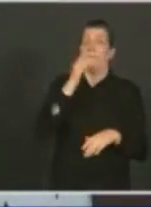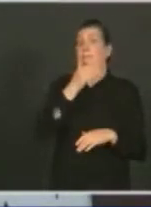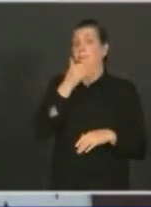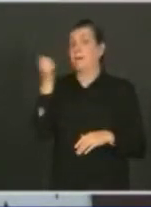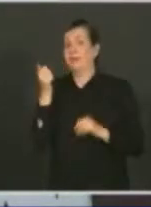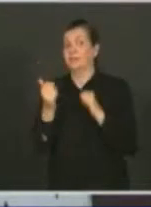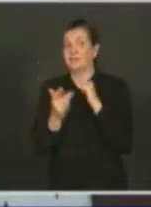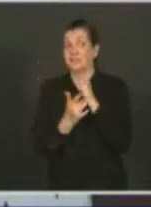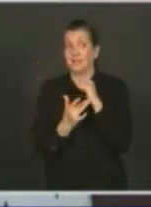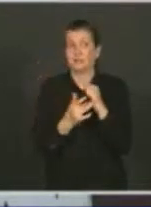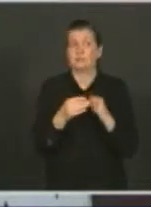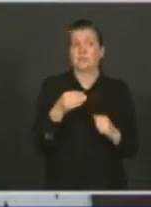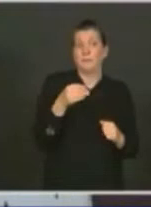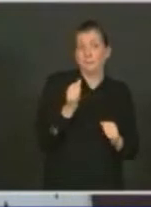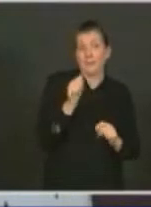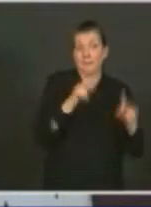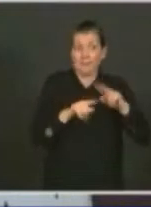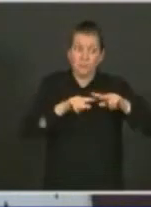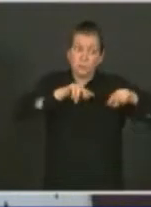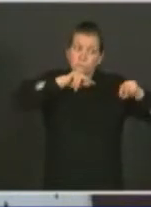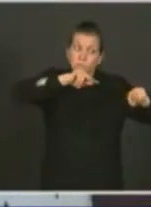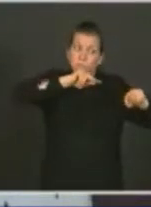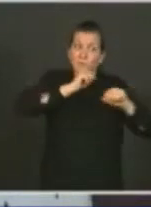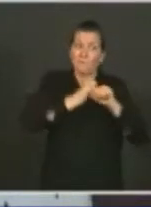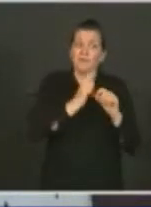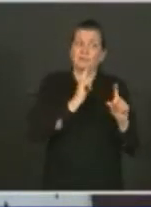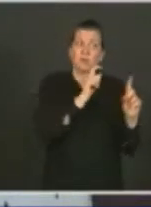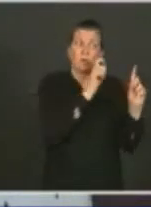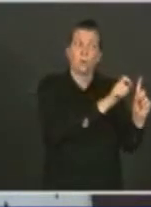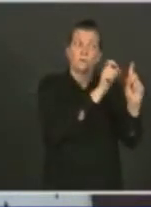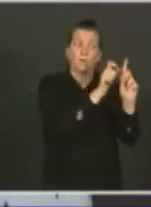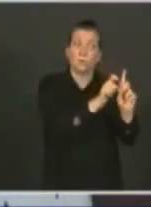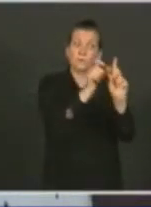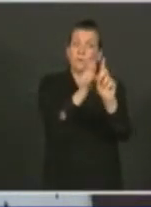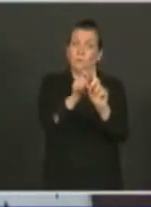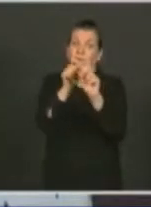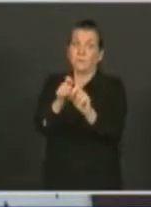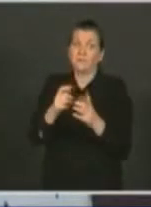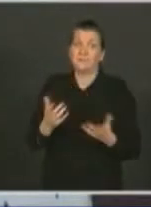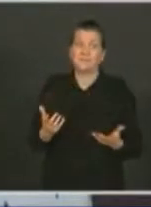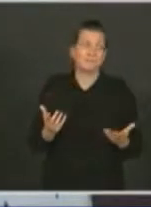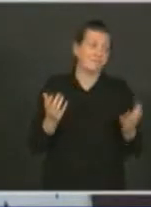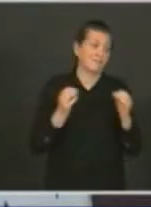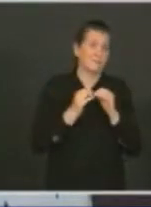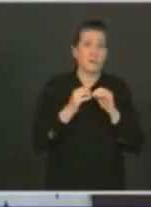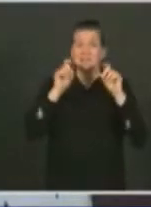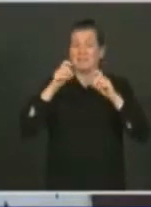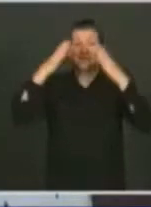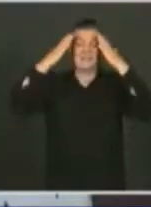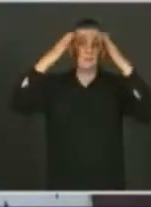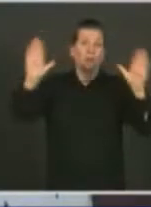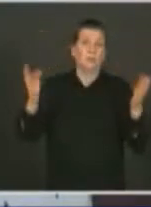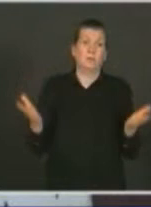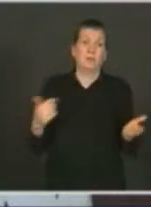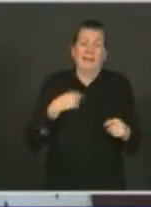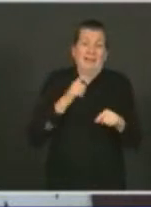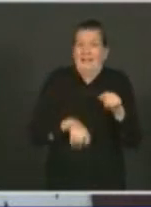people constantly. Maybe we need to be focused more on more testing. So what am I trying to